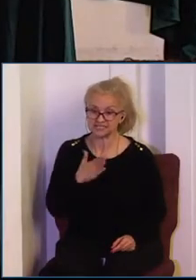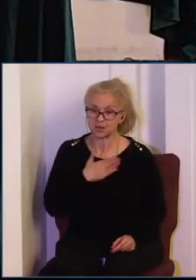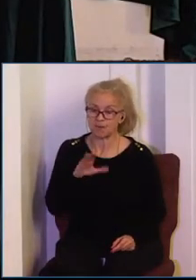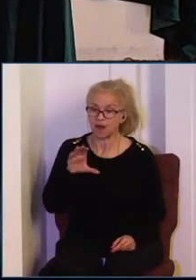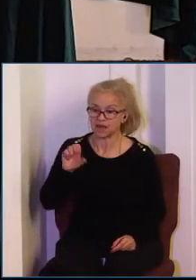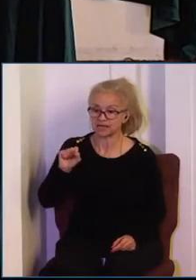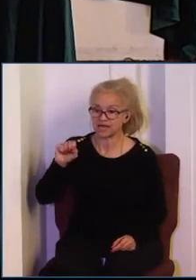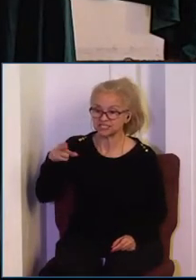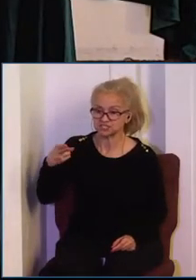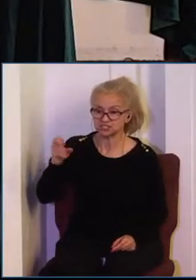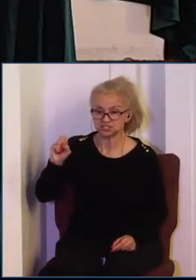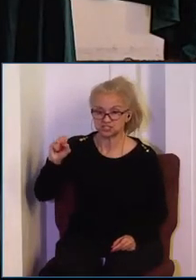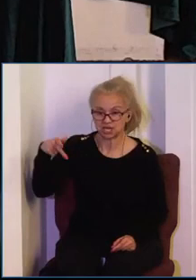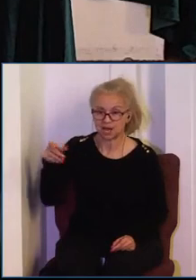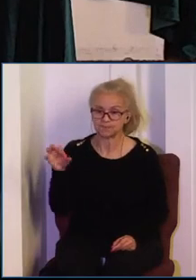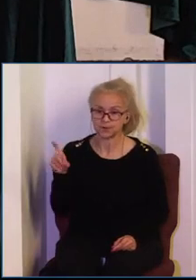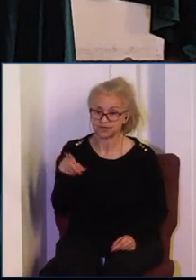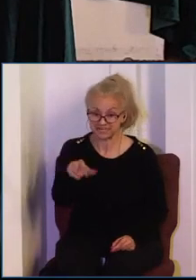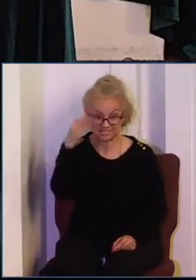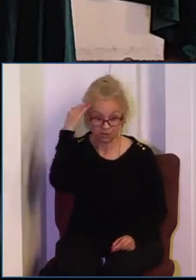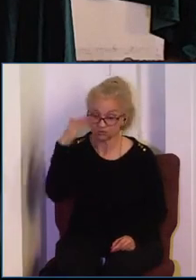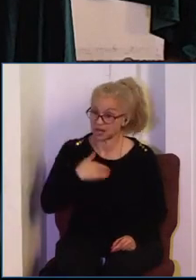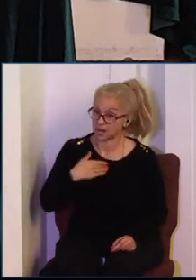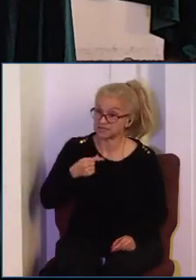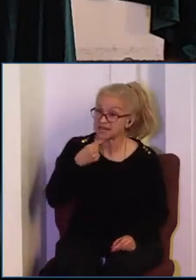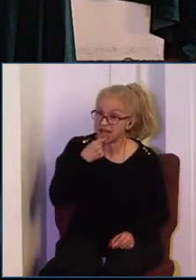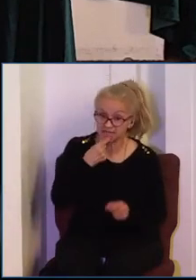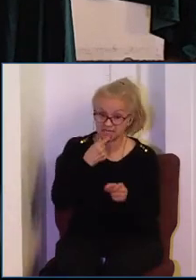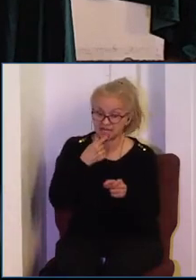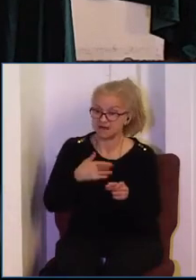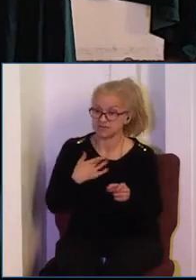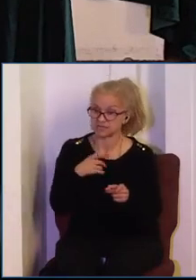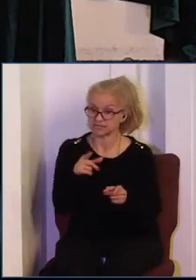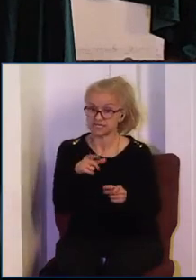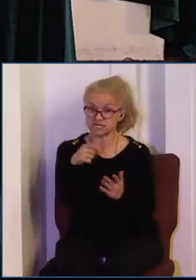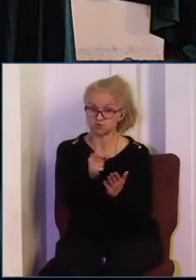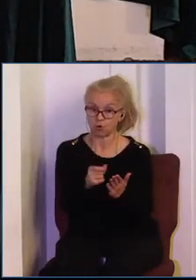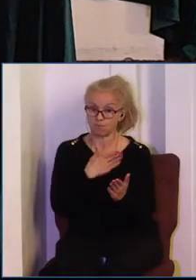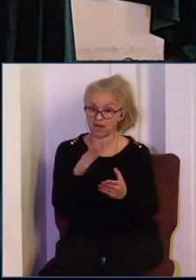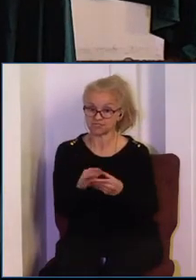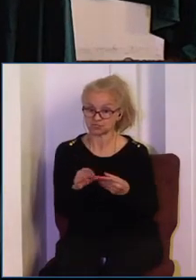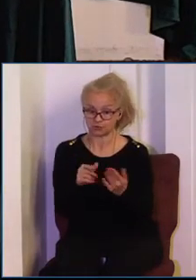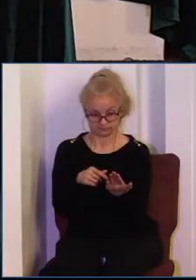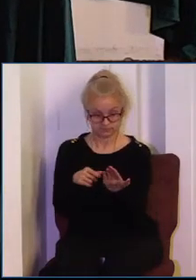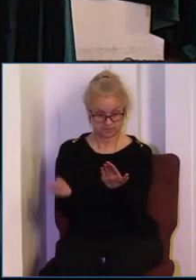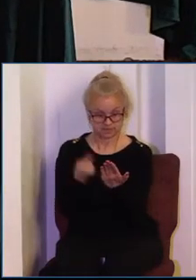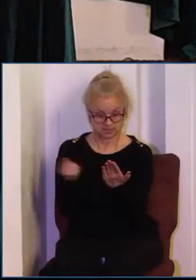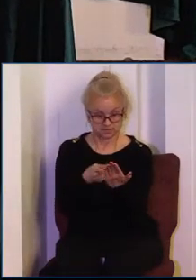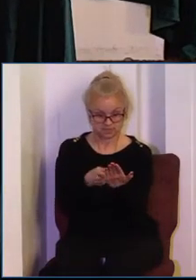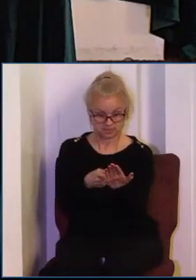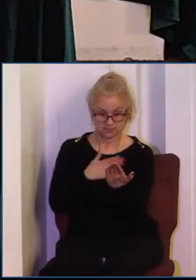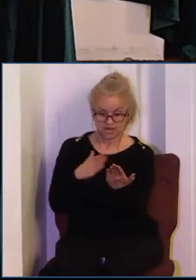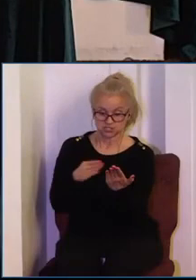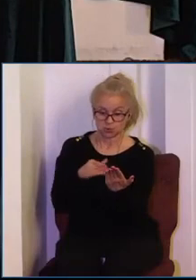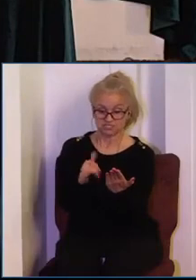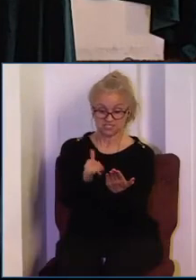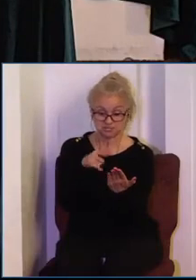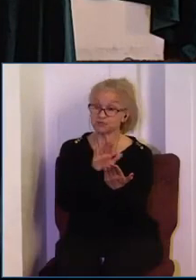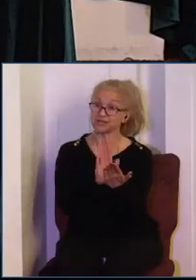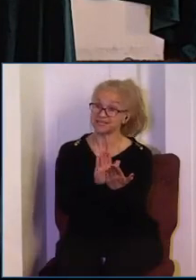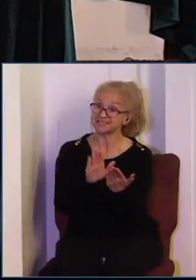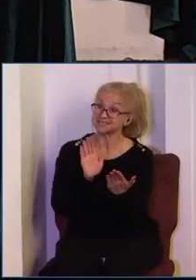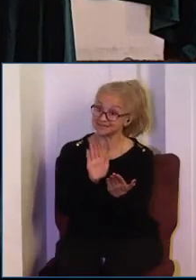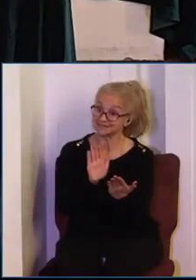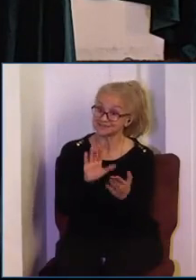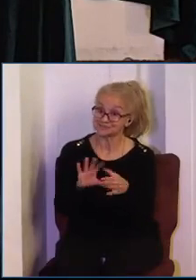Gay. And oh my goodness, it felt like he had written my story. My story was so similar to his